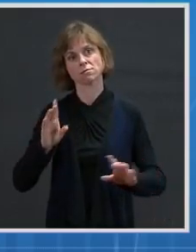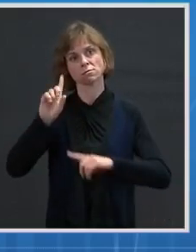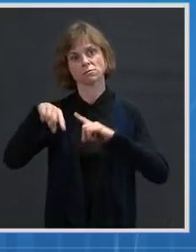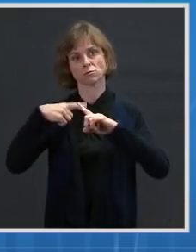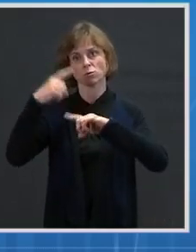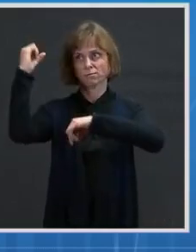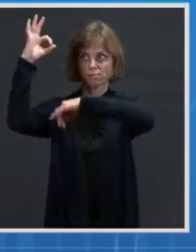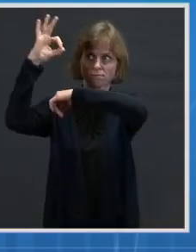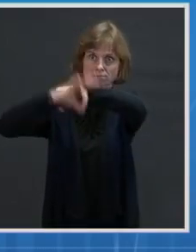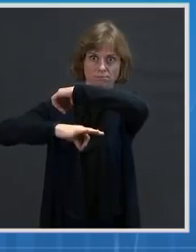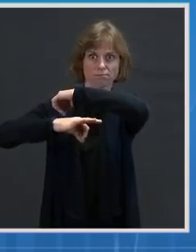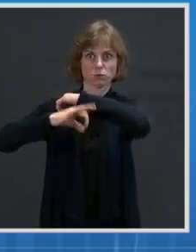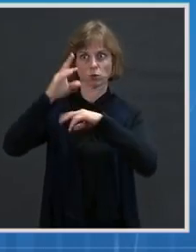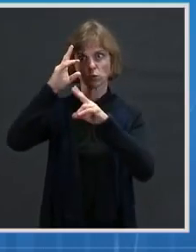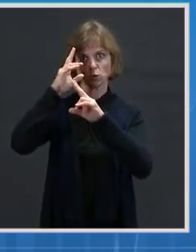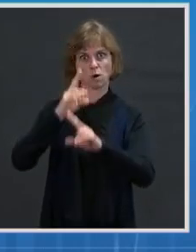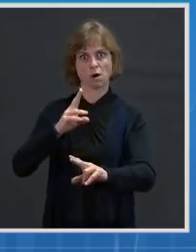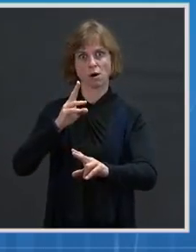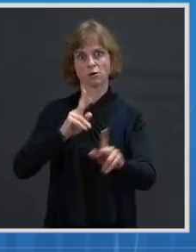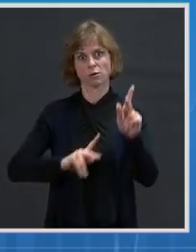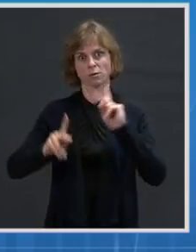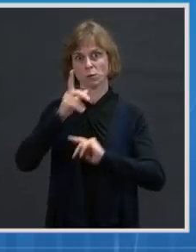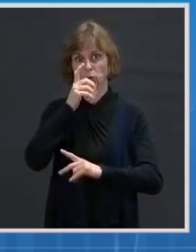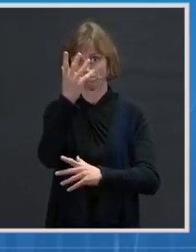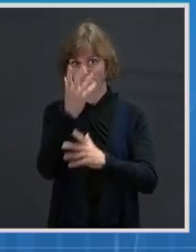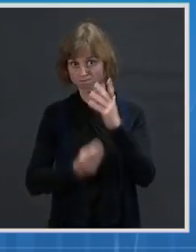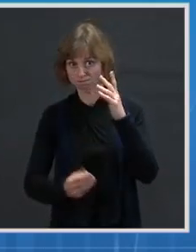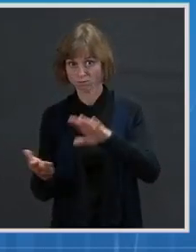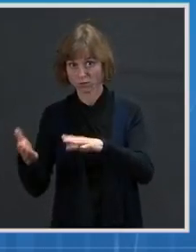who've lost their lives to this pandemic.